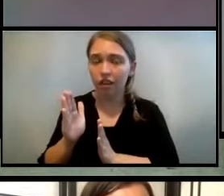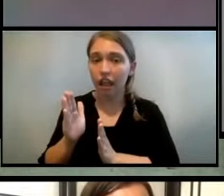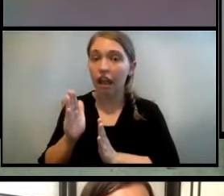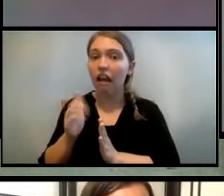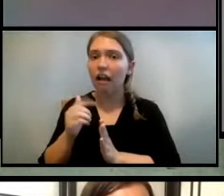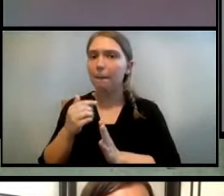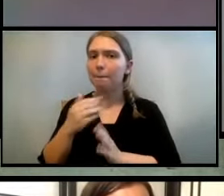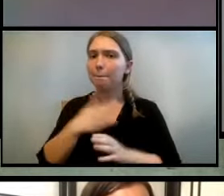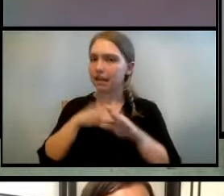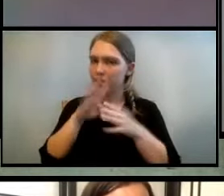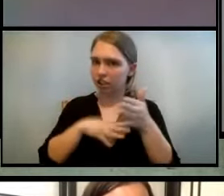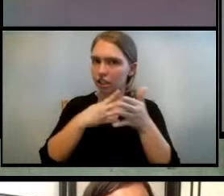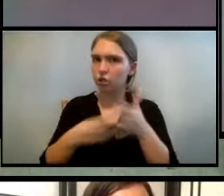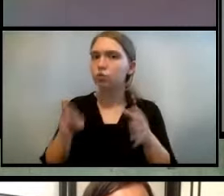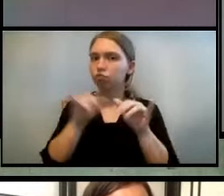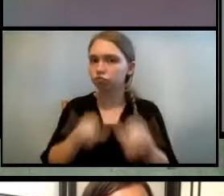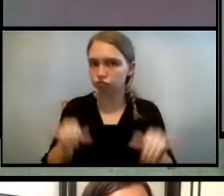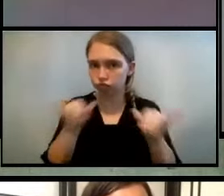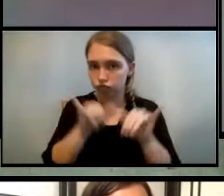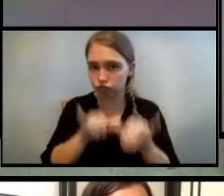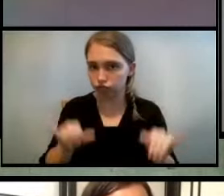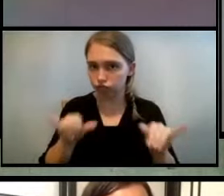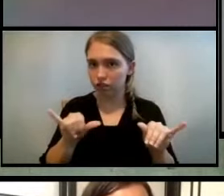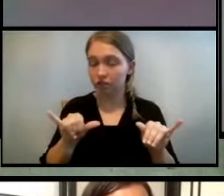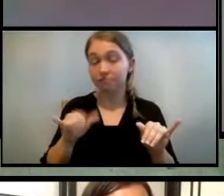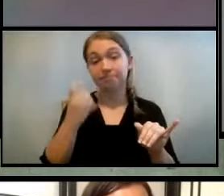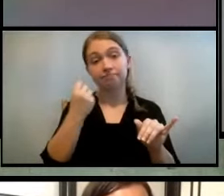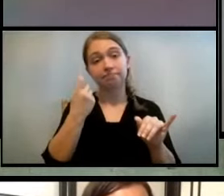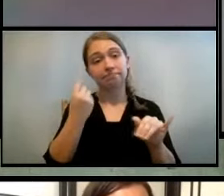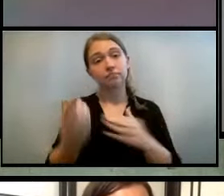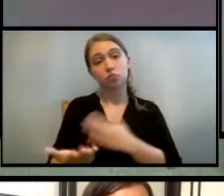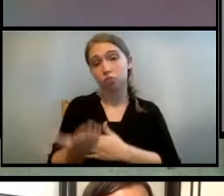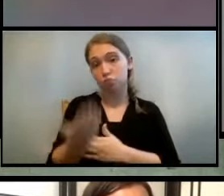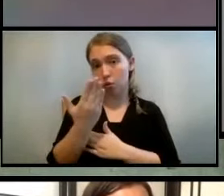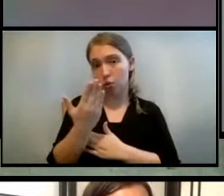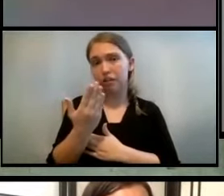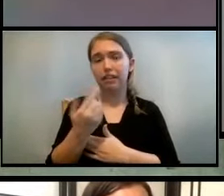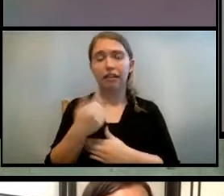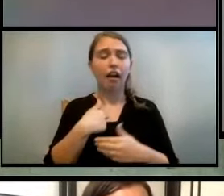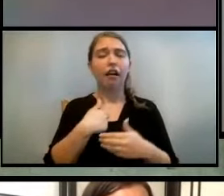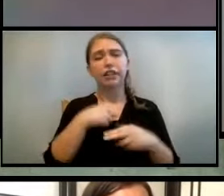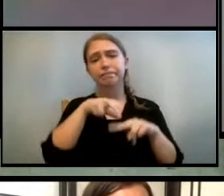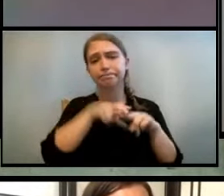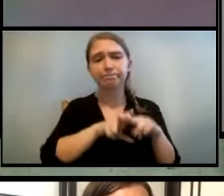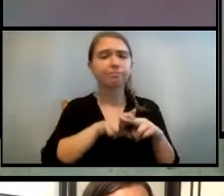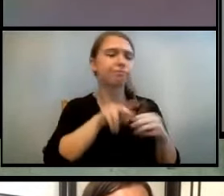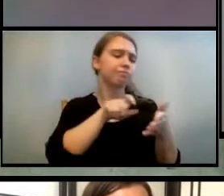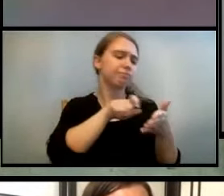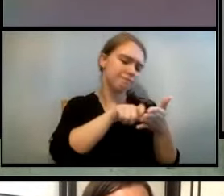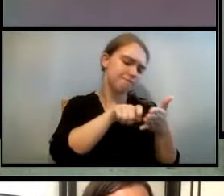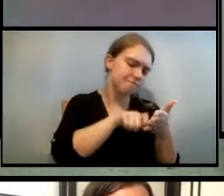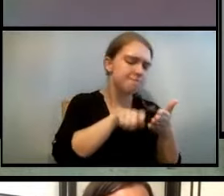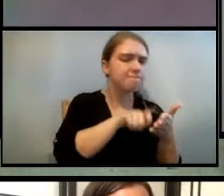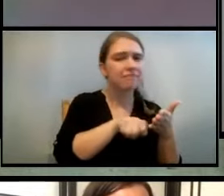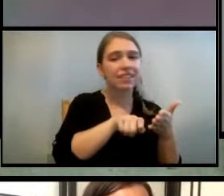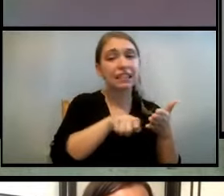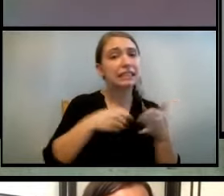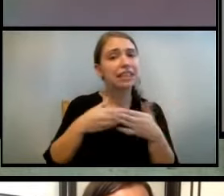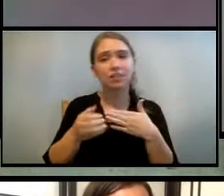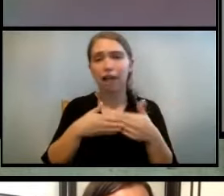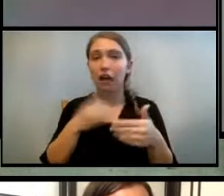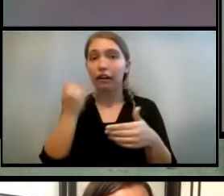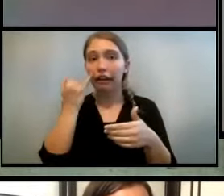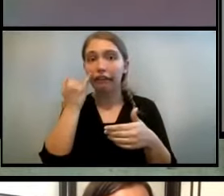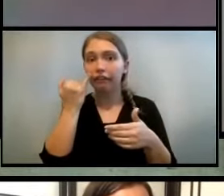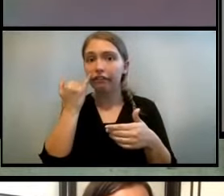schedule. In the morning, I try to do some writing work, whether or not it ever turns out to be